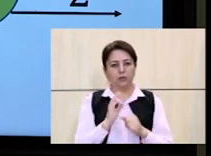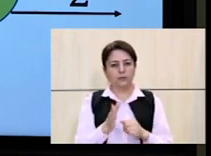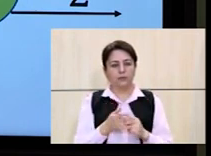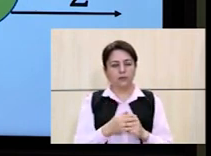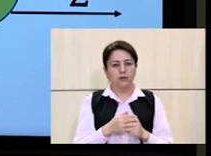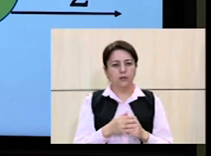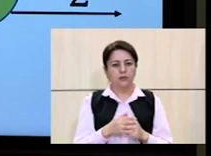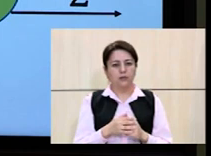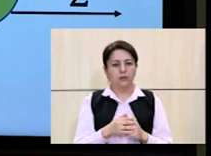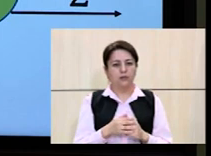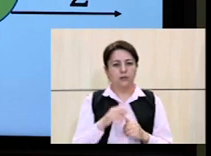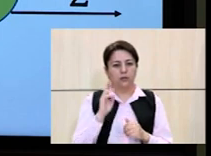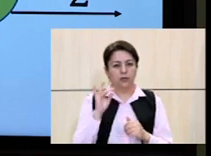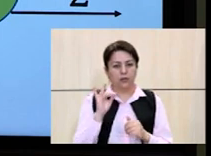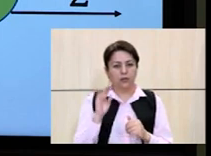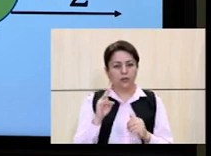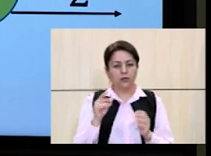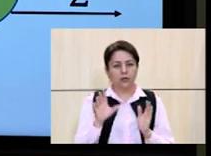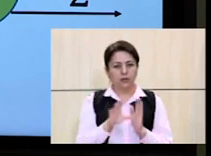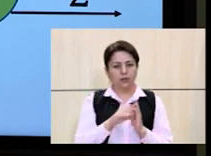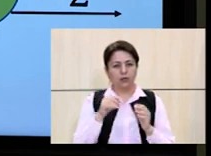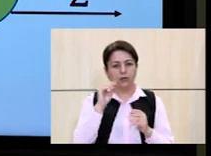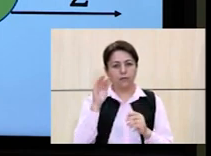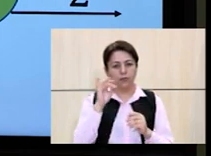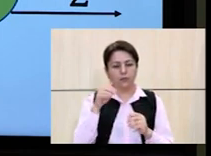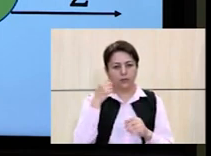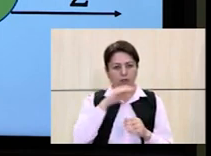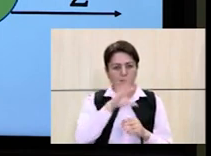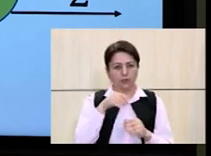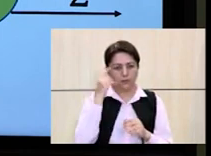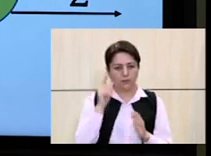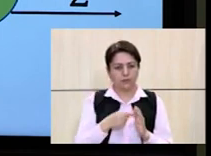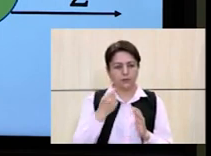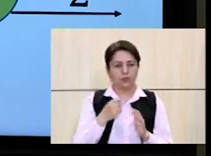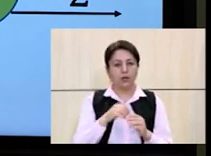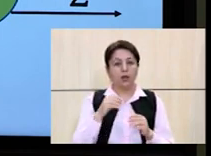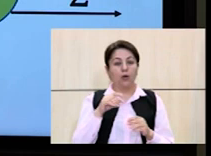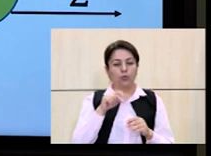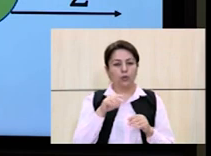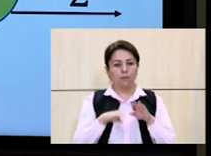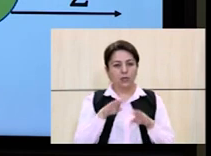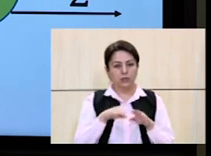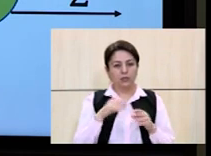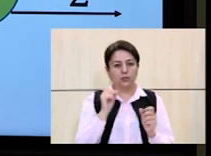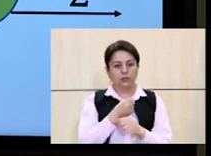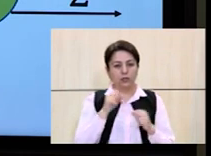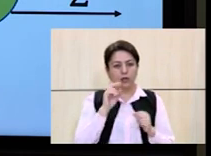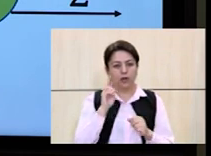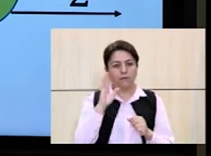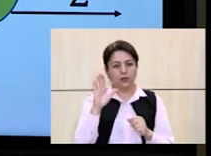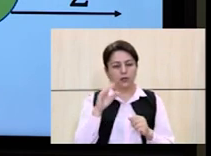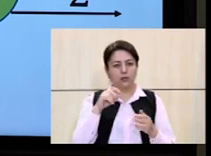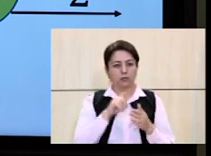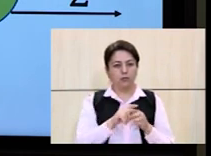Demak, kinetik energiyaning formulasidan biz bilamizki, kinetik energiya jismning massasi va uning tezligining kvadratiga